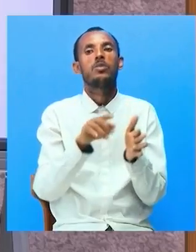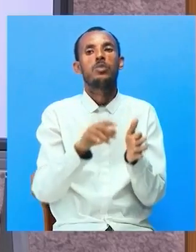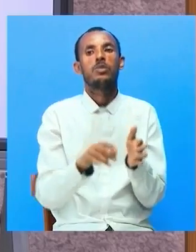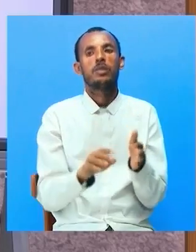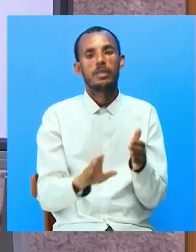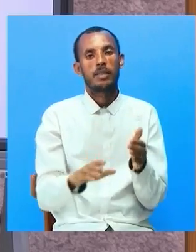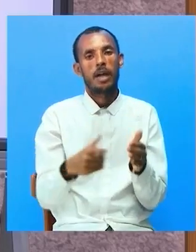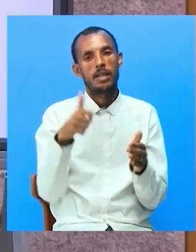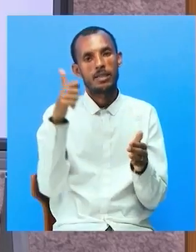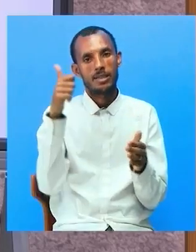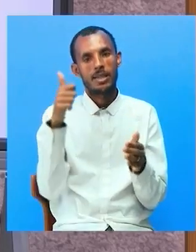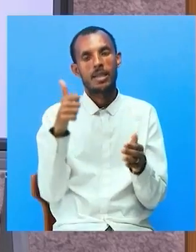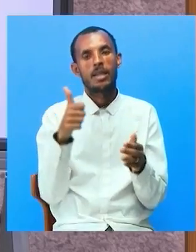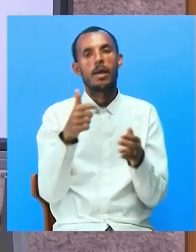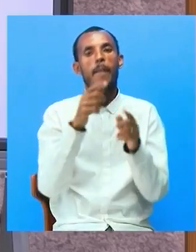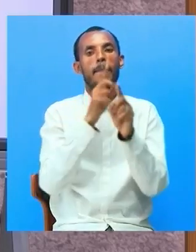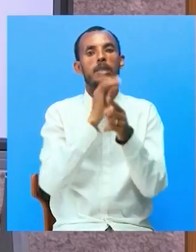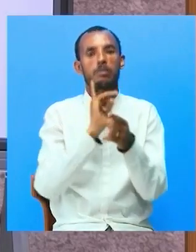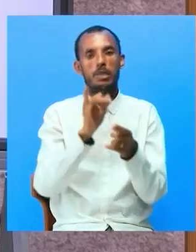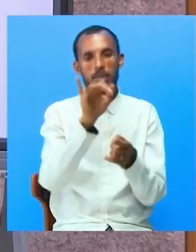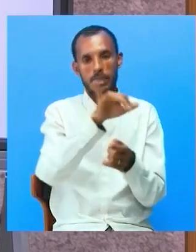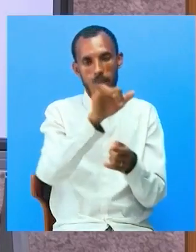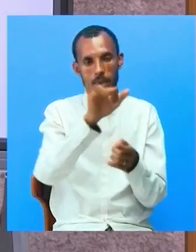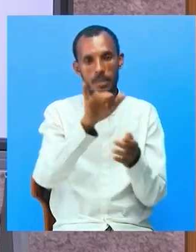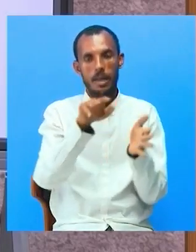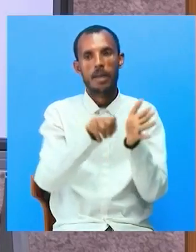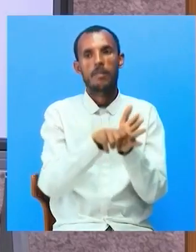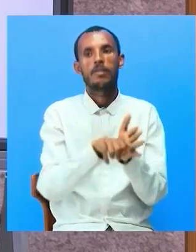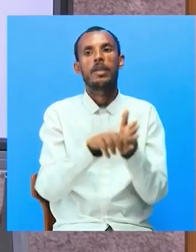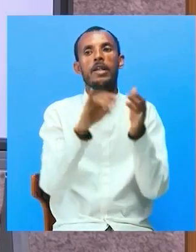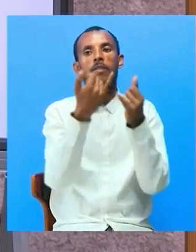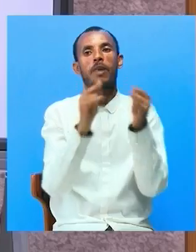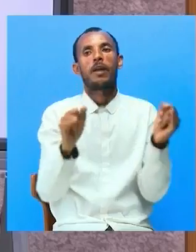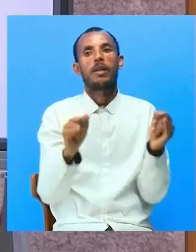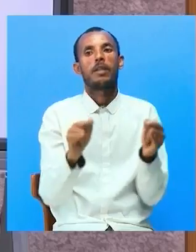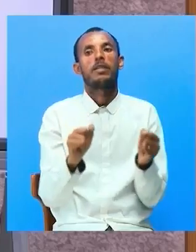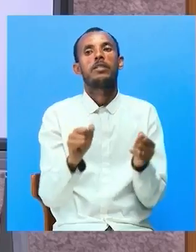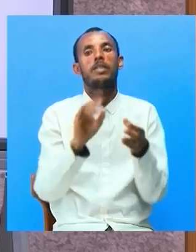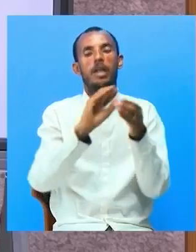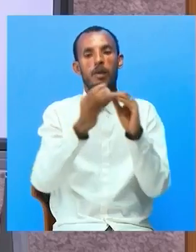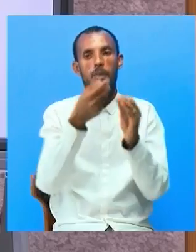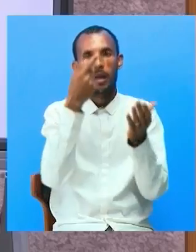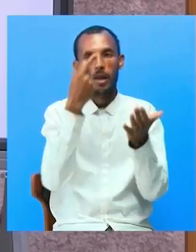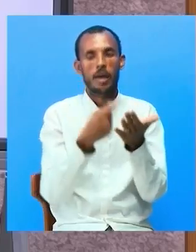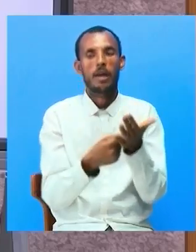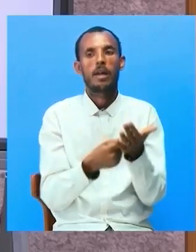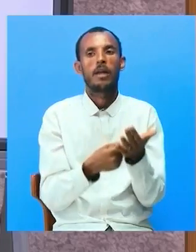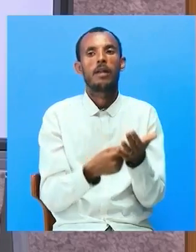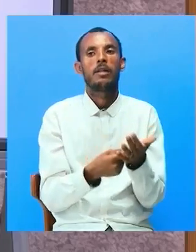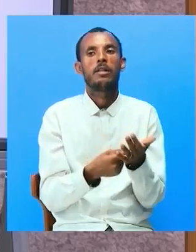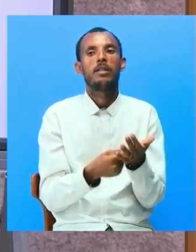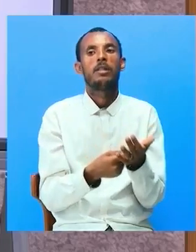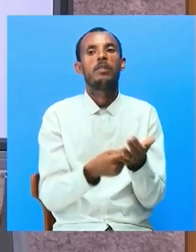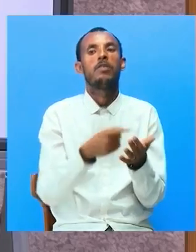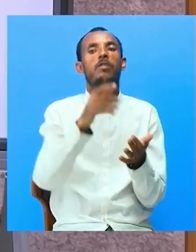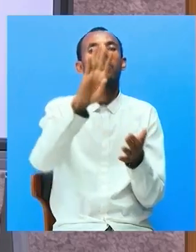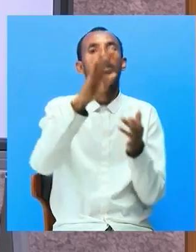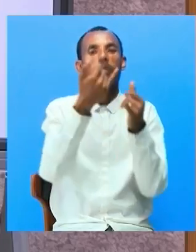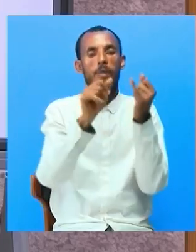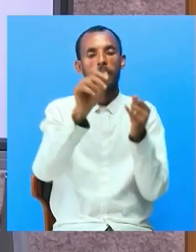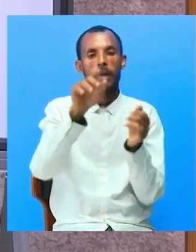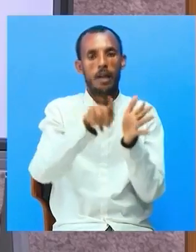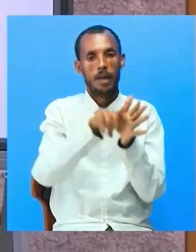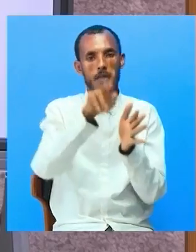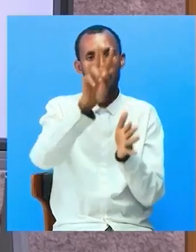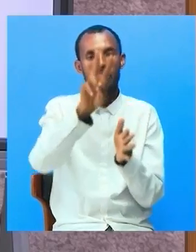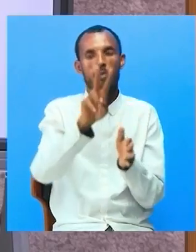numbers is negative, the quotient will be negative, and divide the number as usual. So here, 4 divided